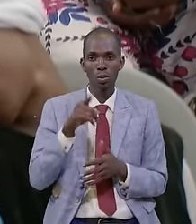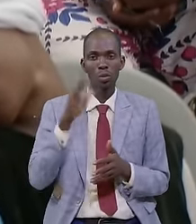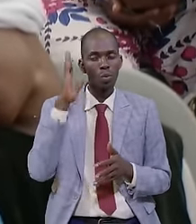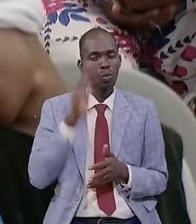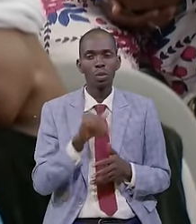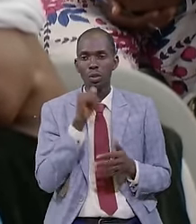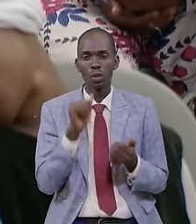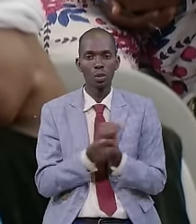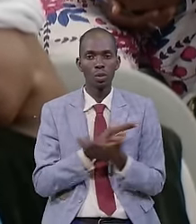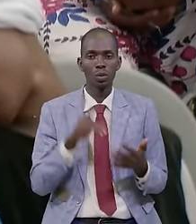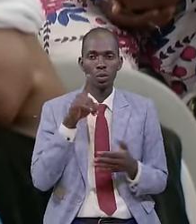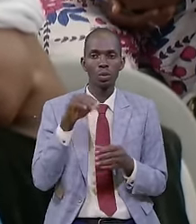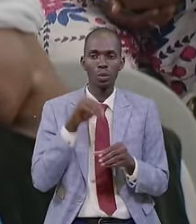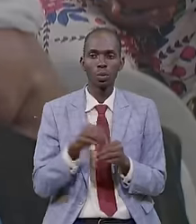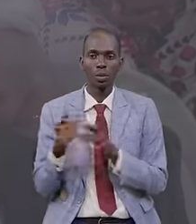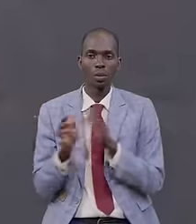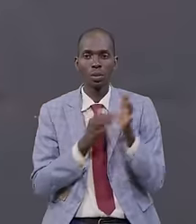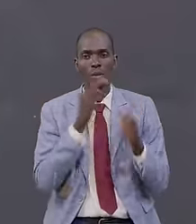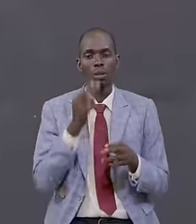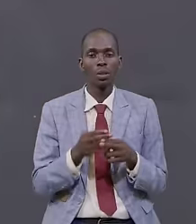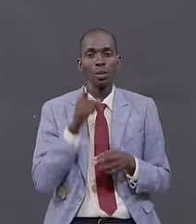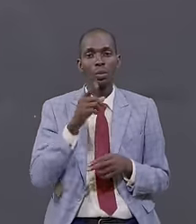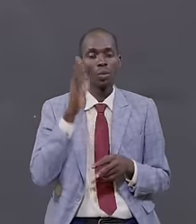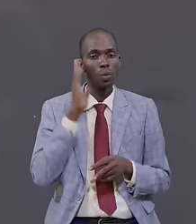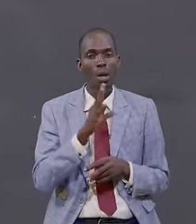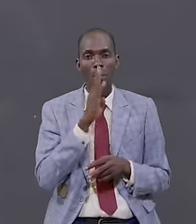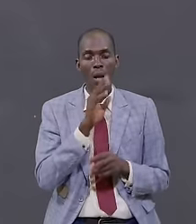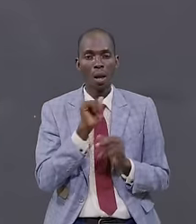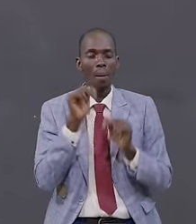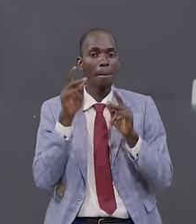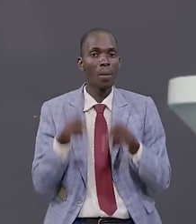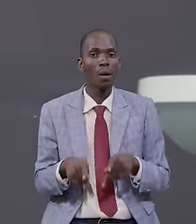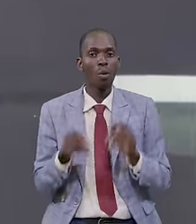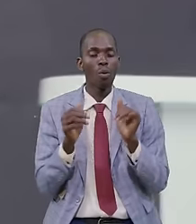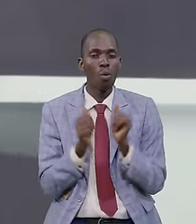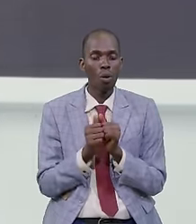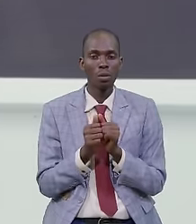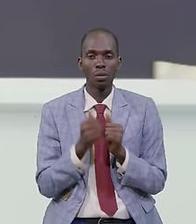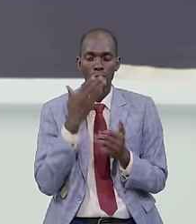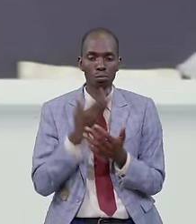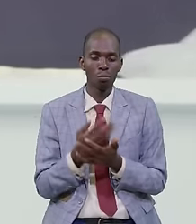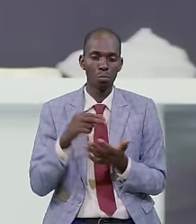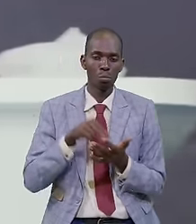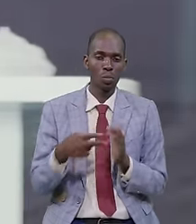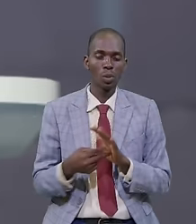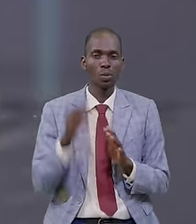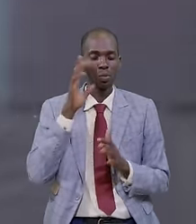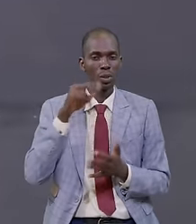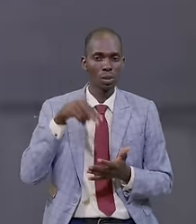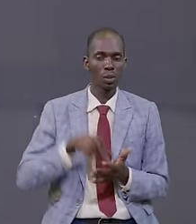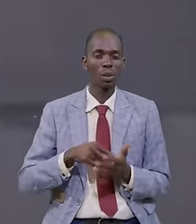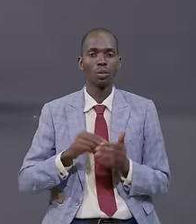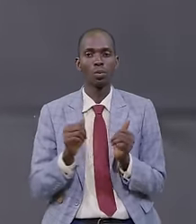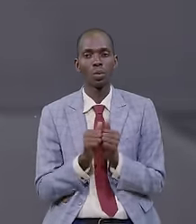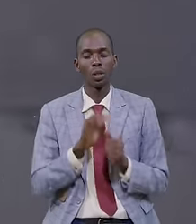with purposeful decision to stand with conviction. Let